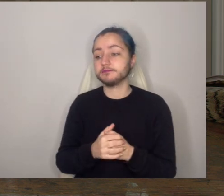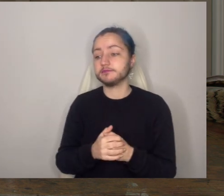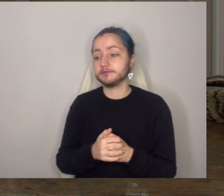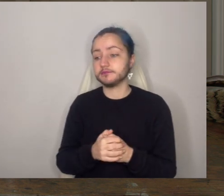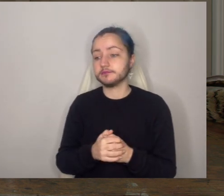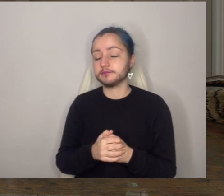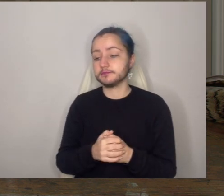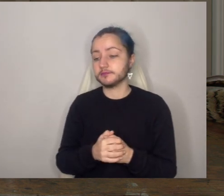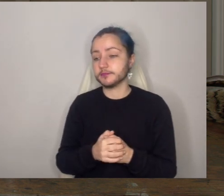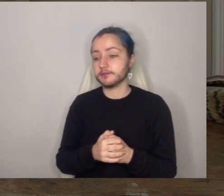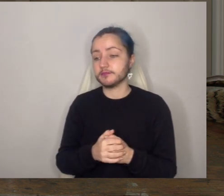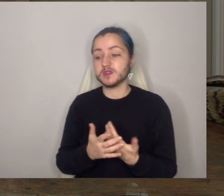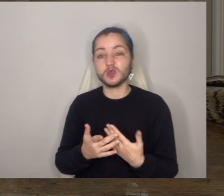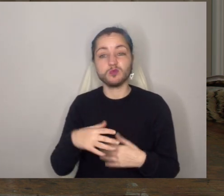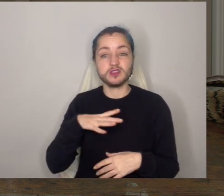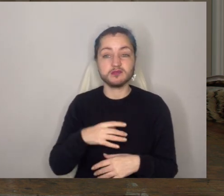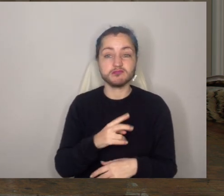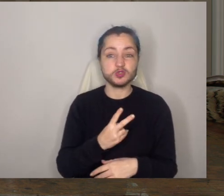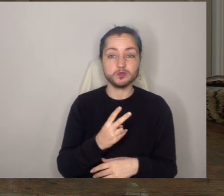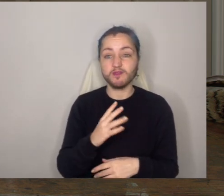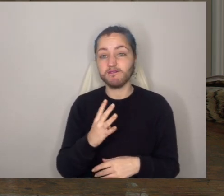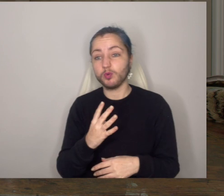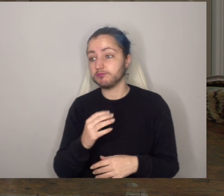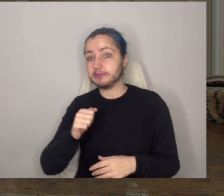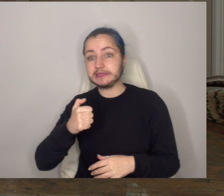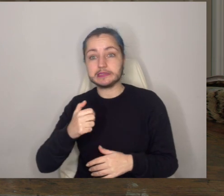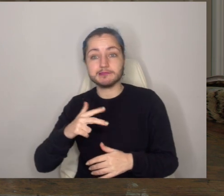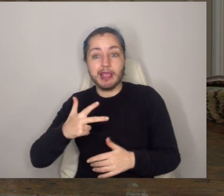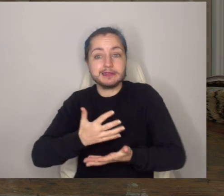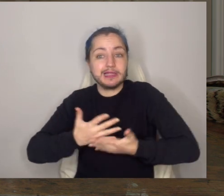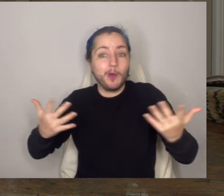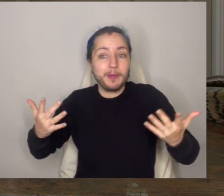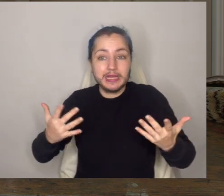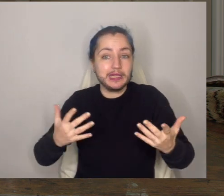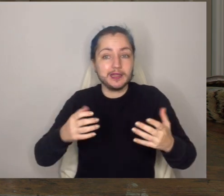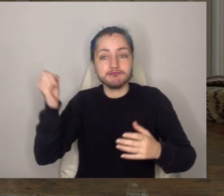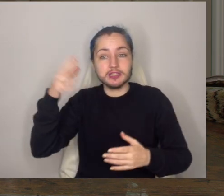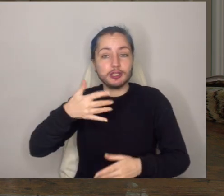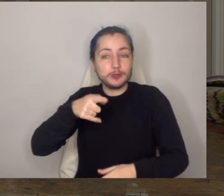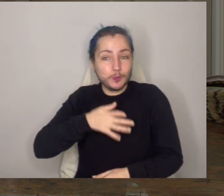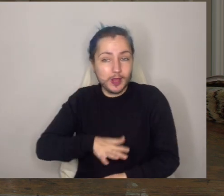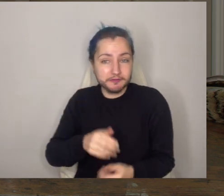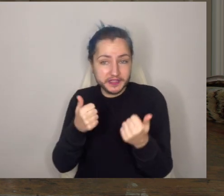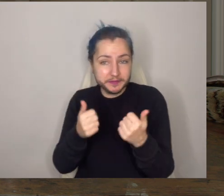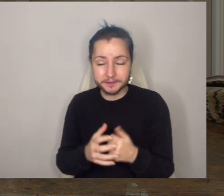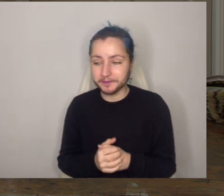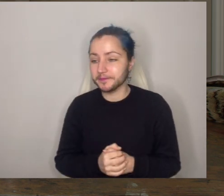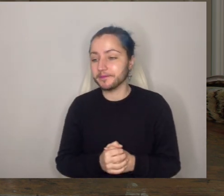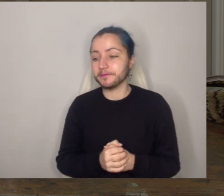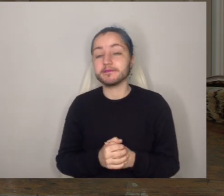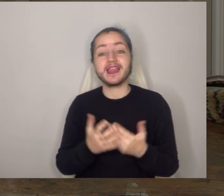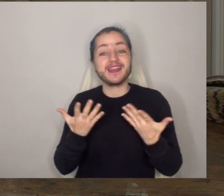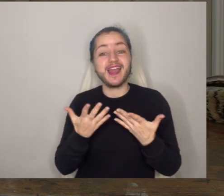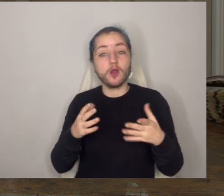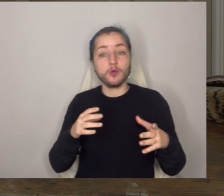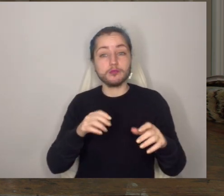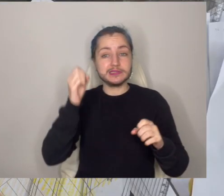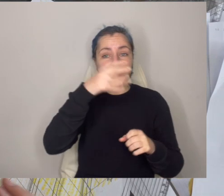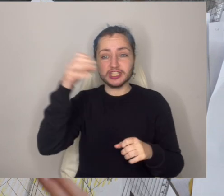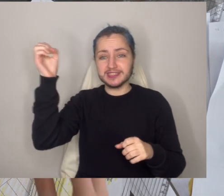and take the other end and press it down on top of the glue, and then you